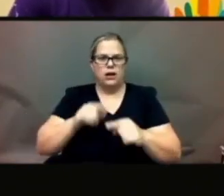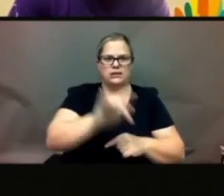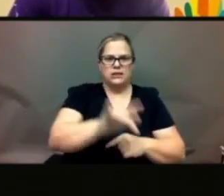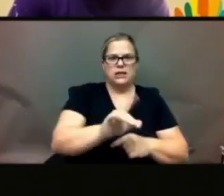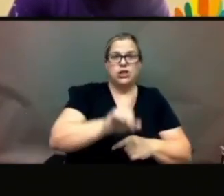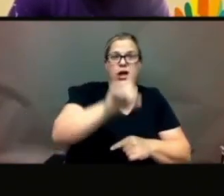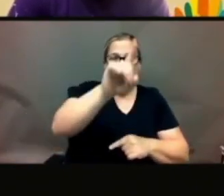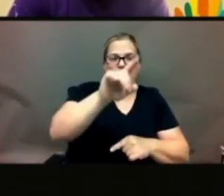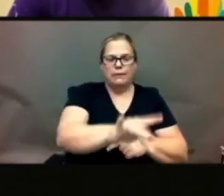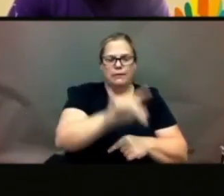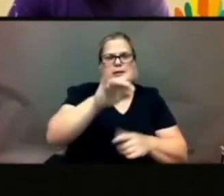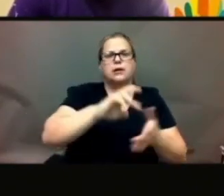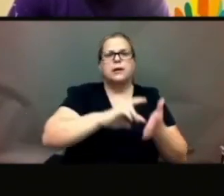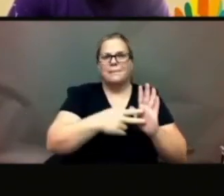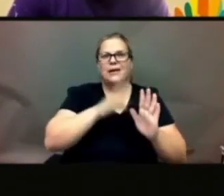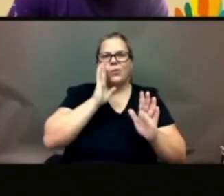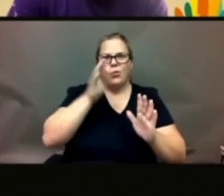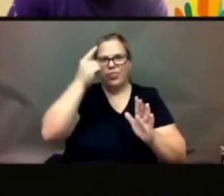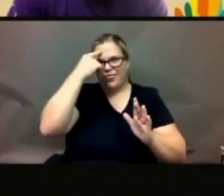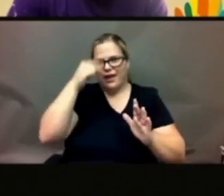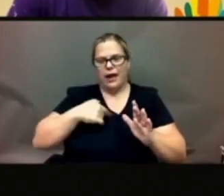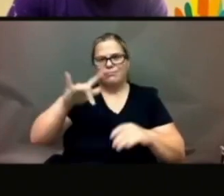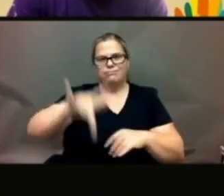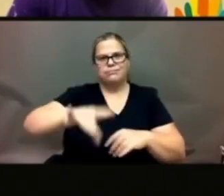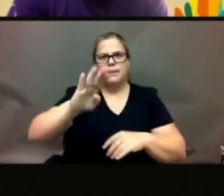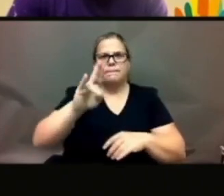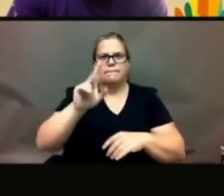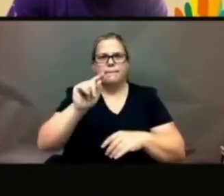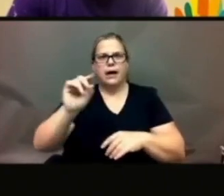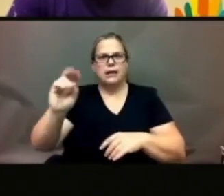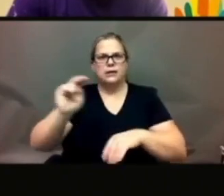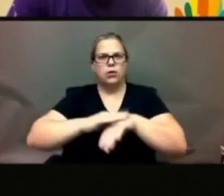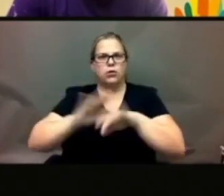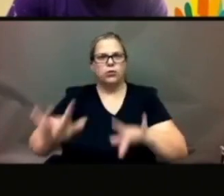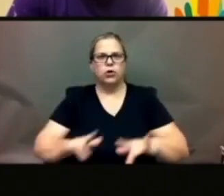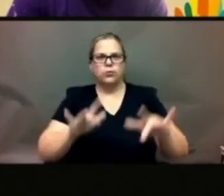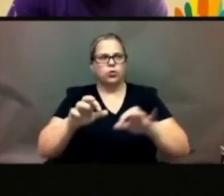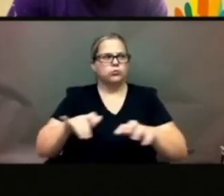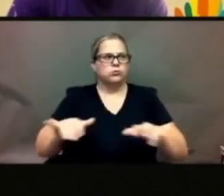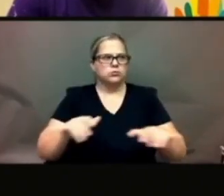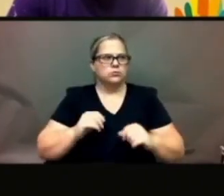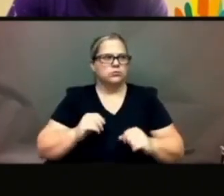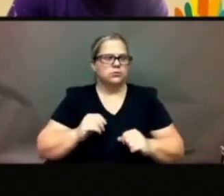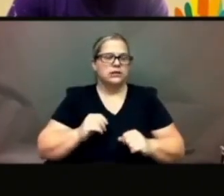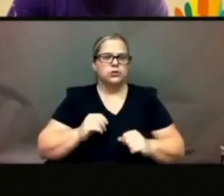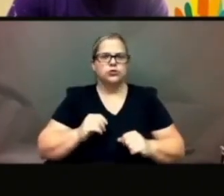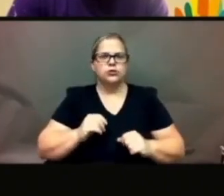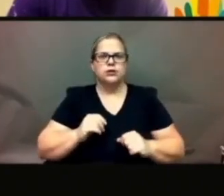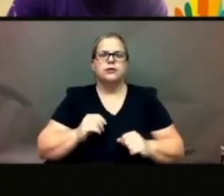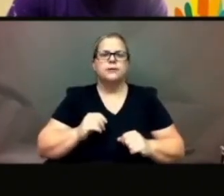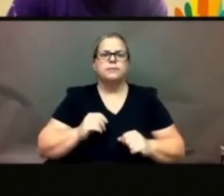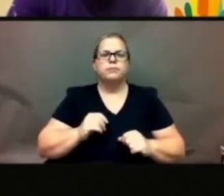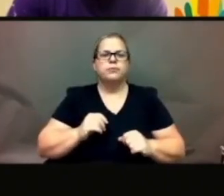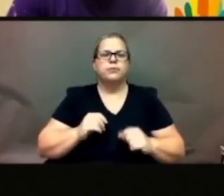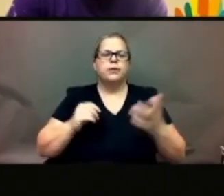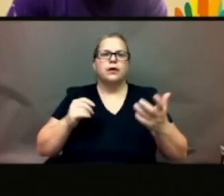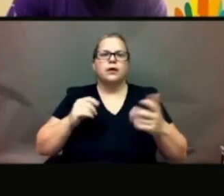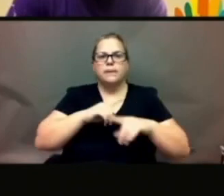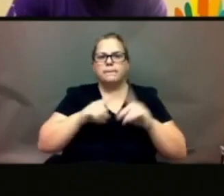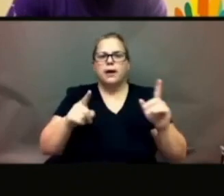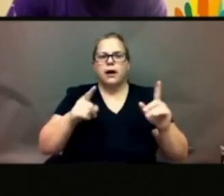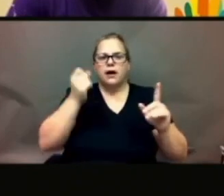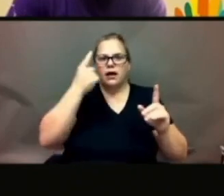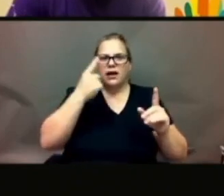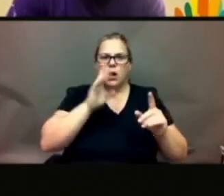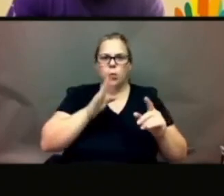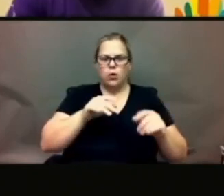So I can do those things by completing the circuit with me, or I went really fast there. Got to slow my stop motion. Or the banana can complete